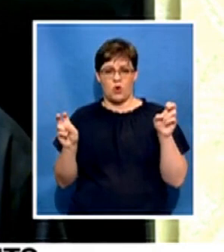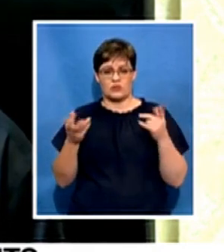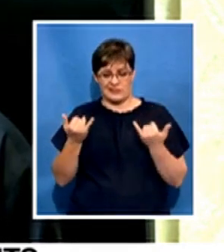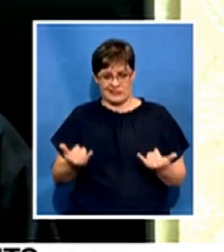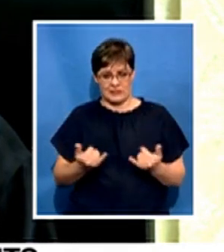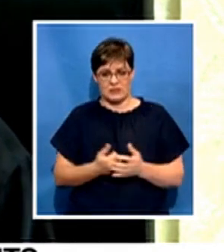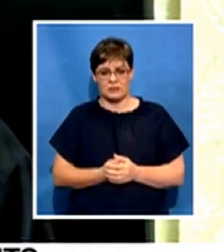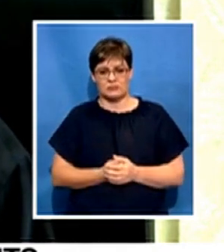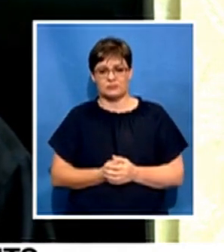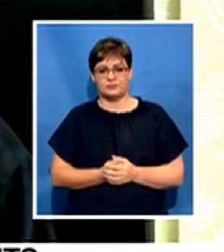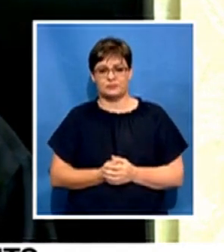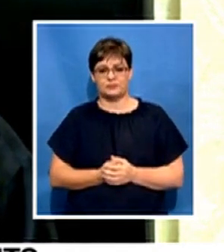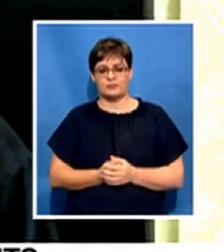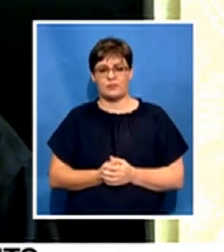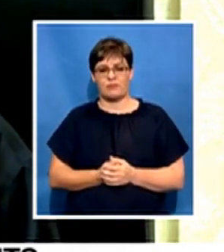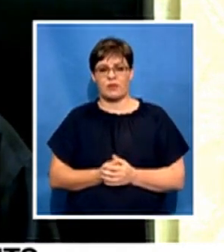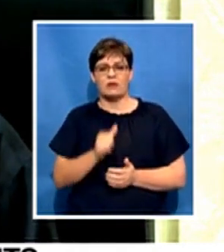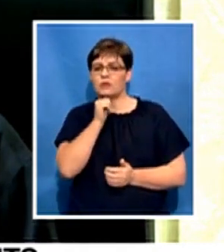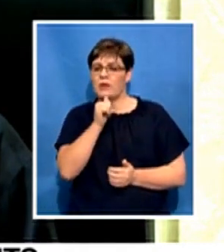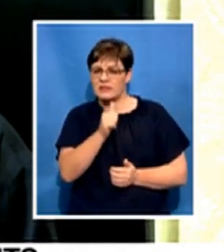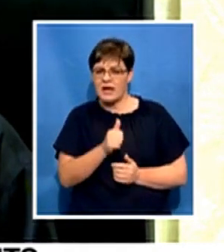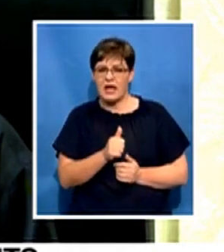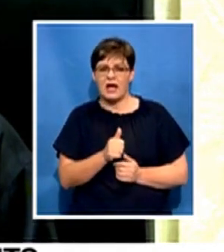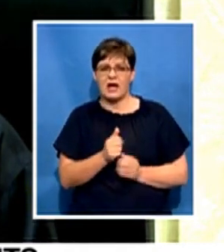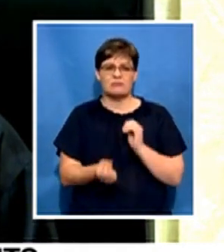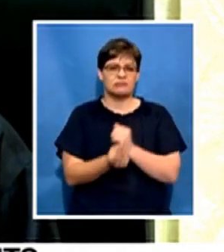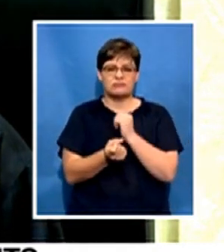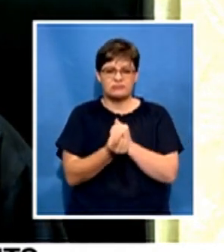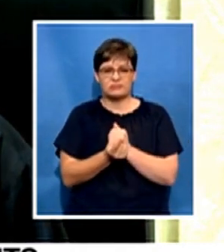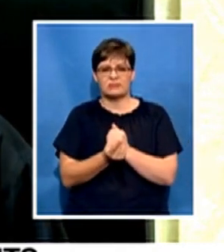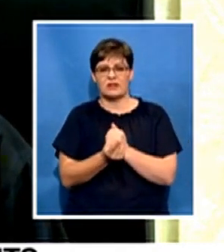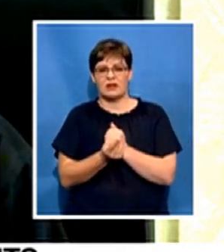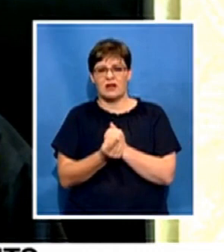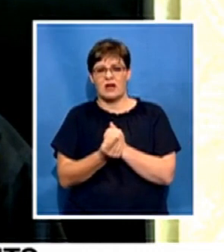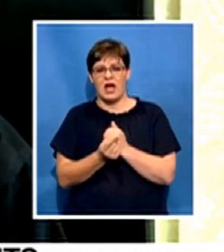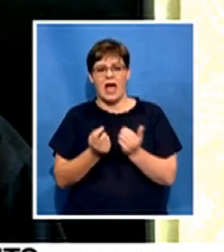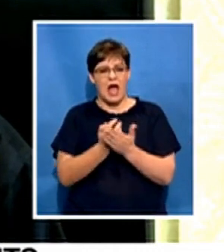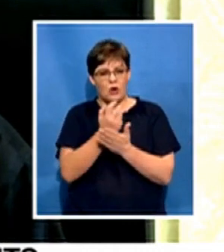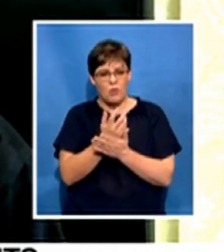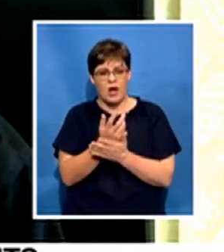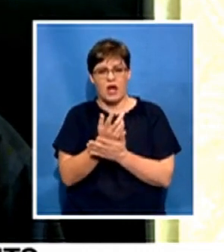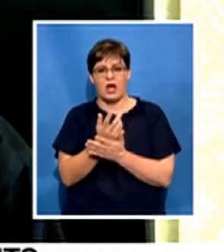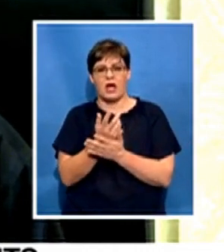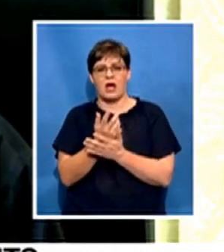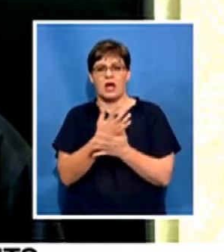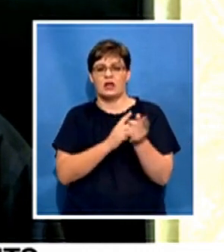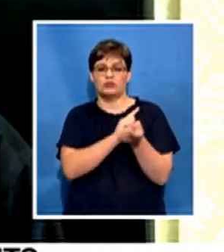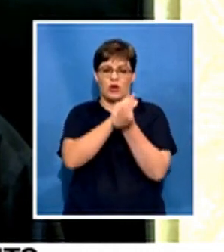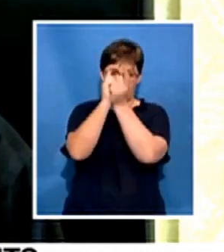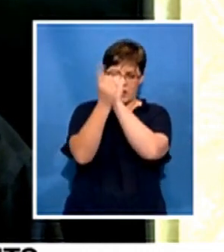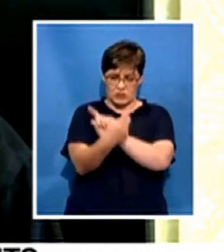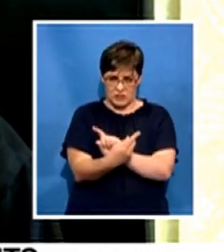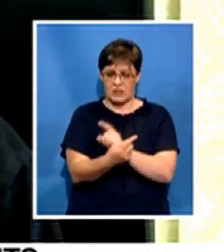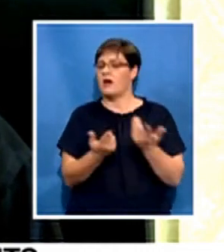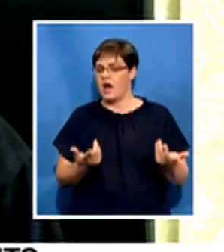Despite the occasional rhetoric around radical economic transformation, the country is now being handed over to neoliberal